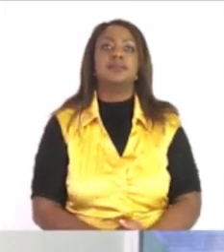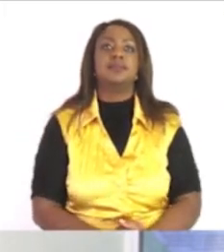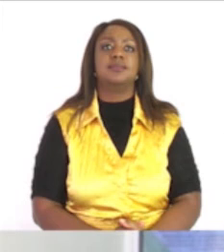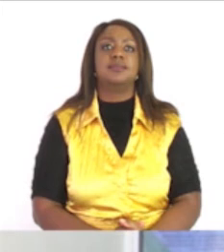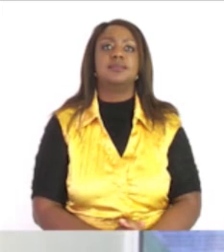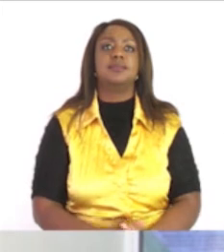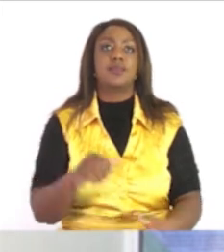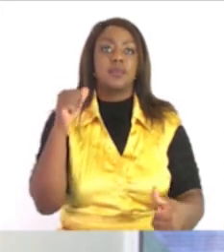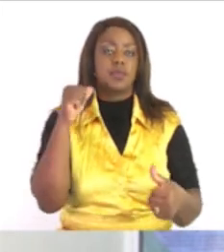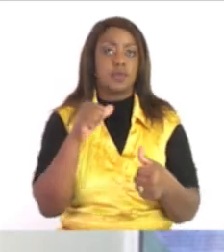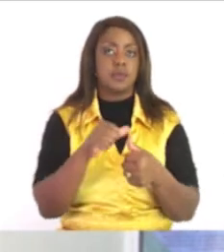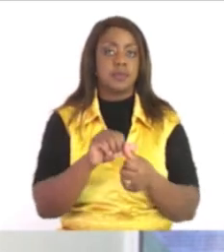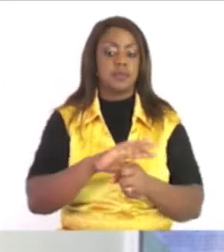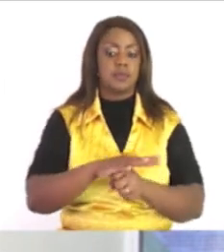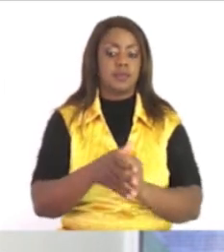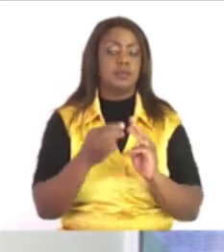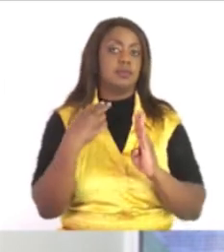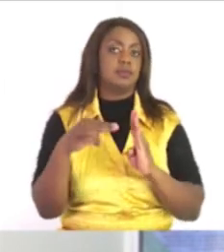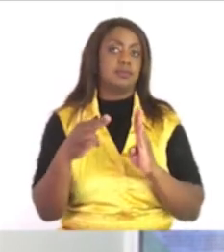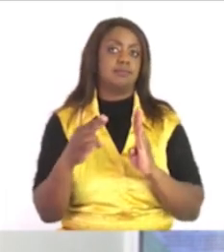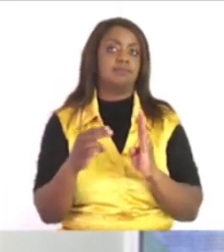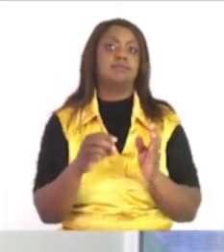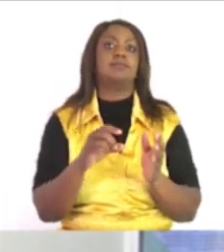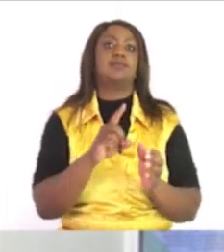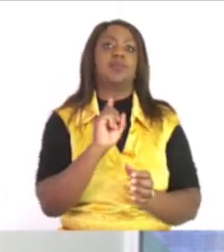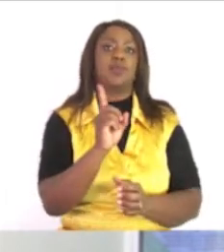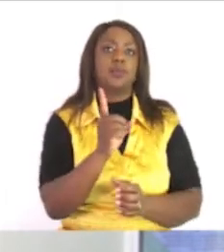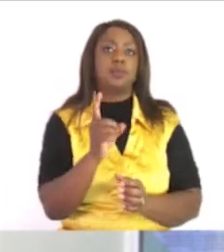Let us remember to sanitize our hands.